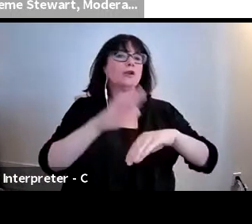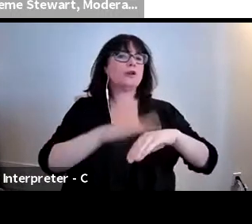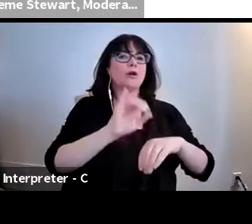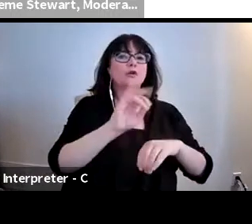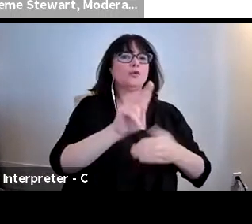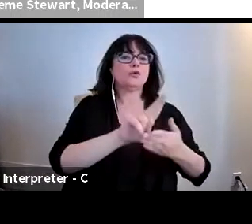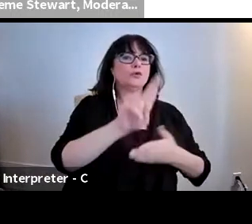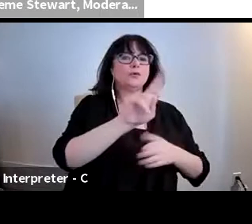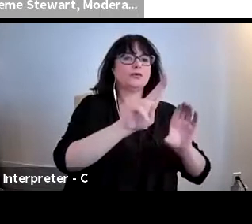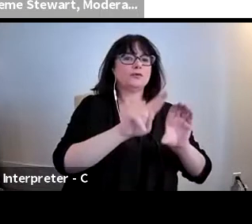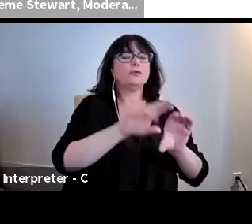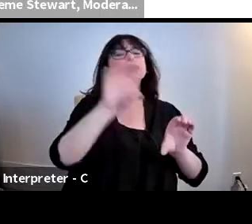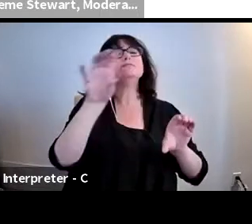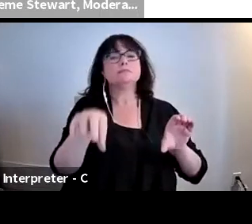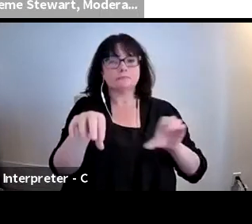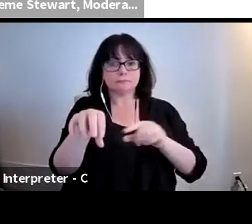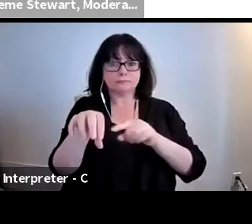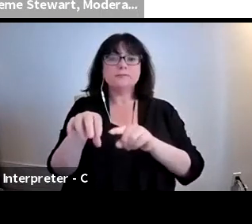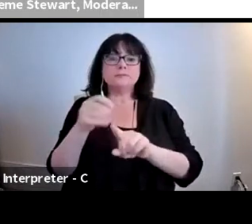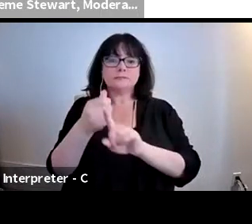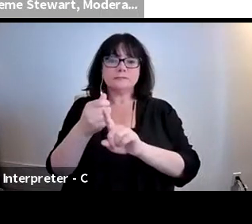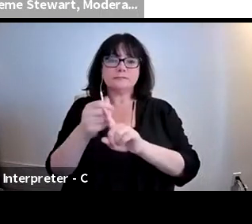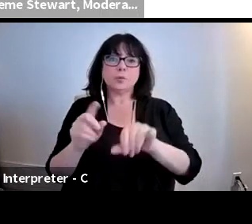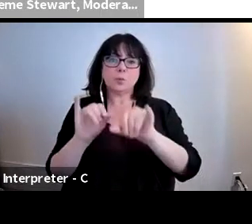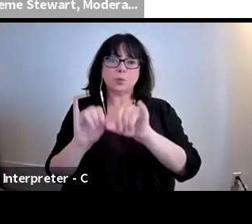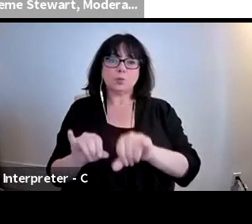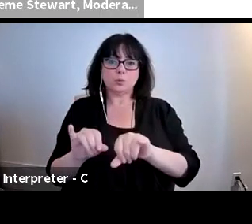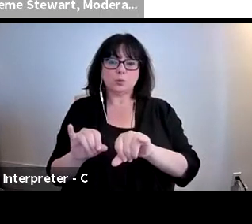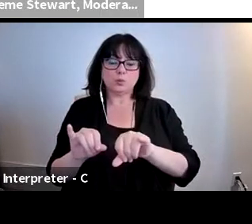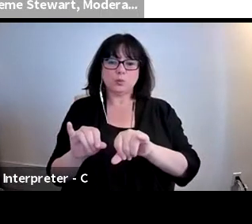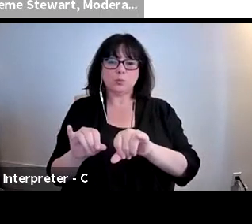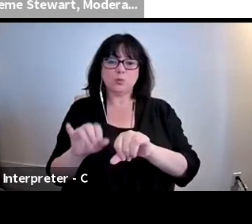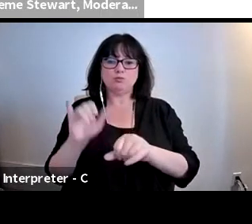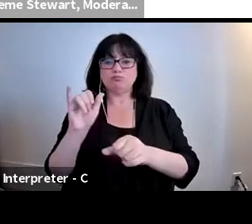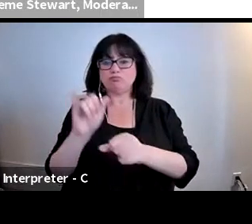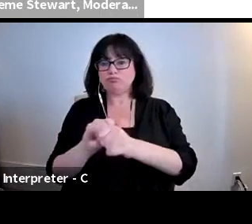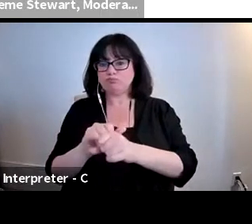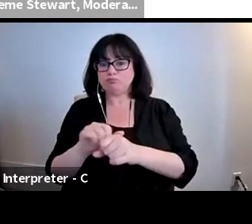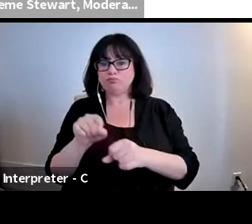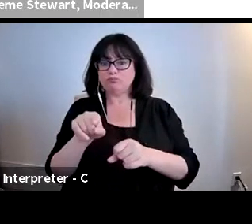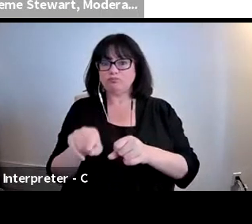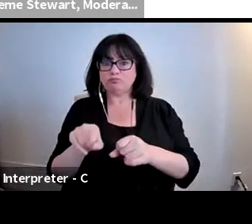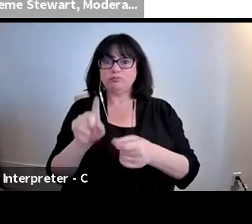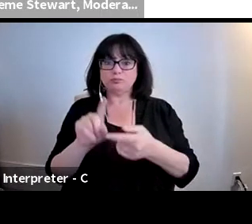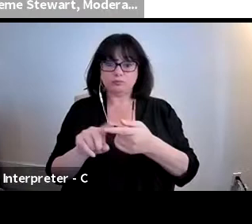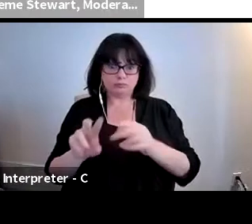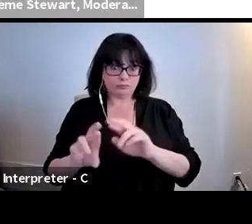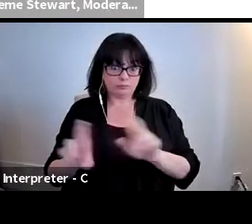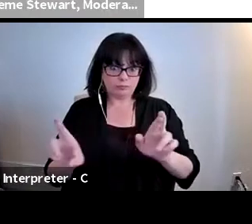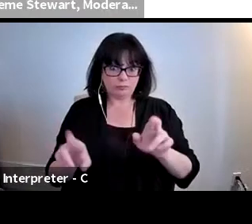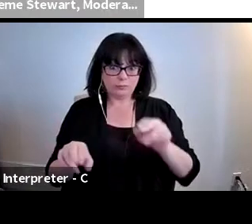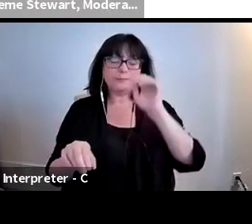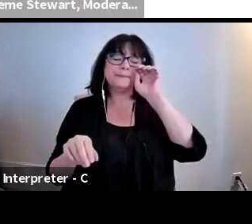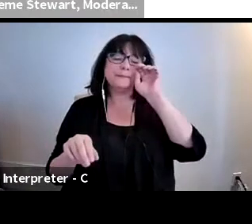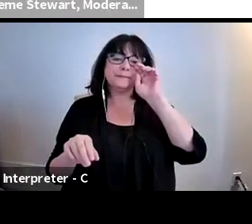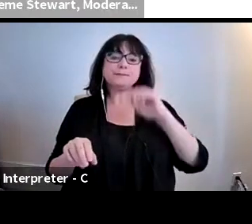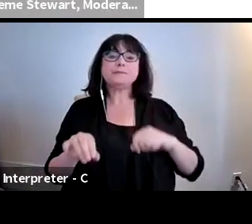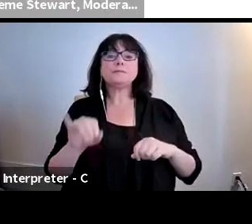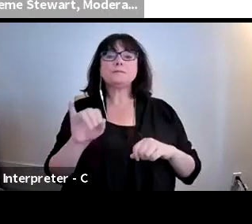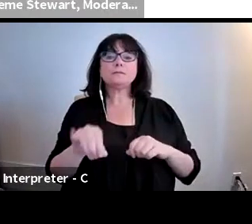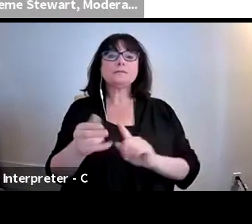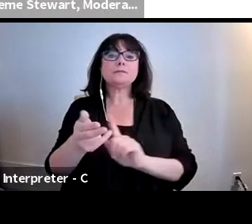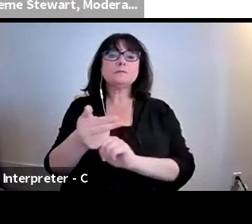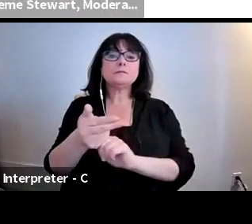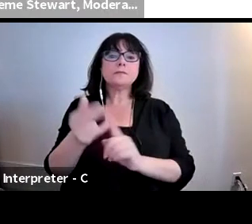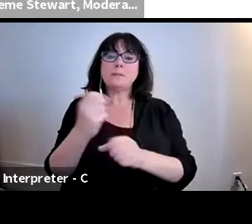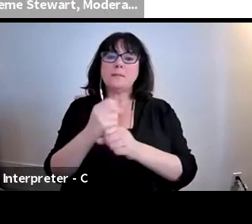students arriving will quarantine off campus. Within those spaces in the hotels, we have ensured that we have